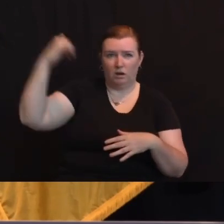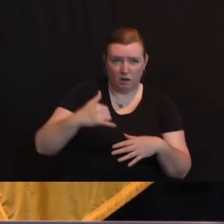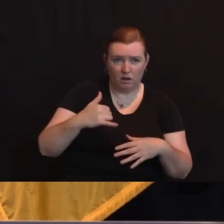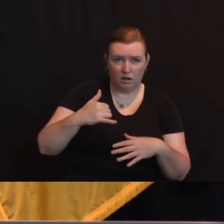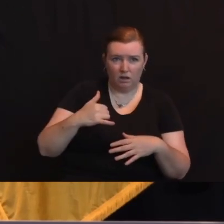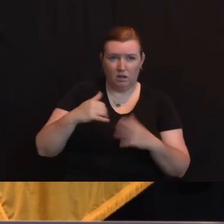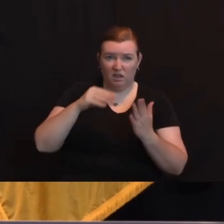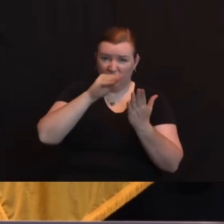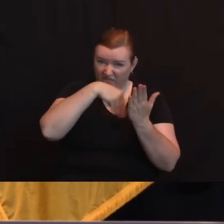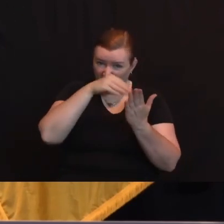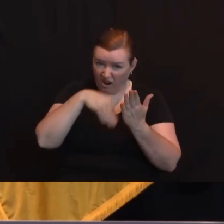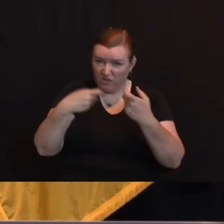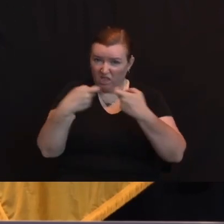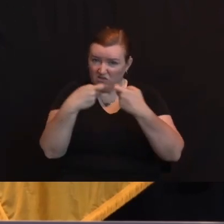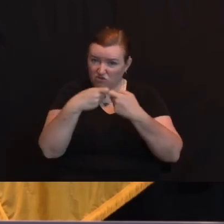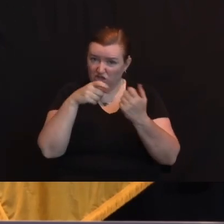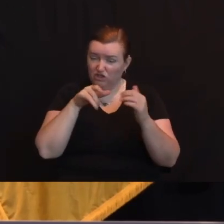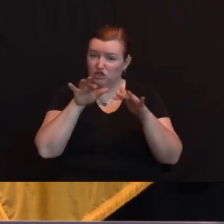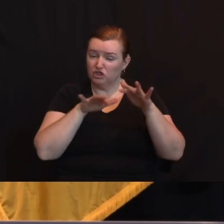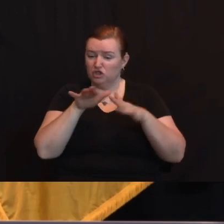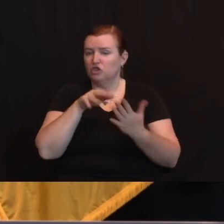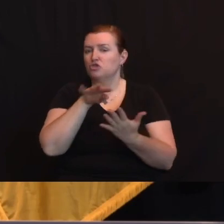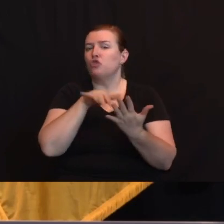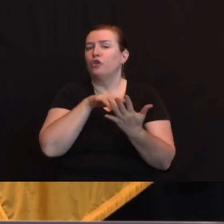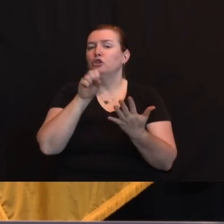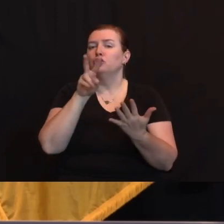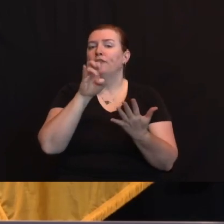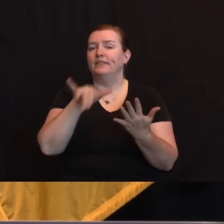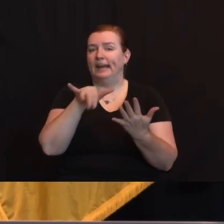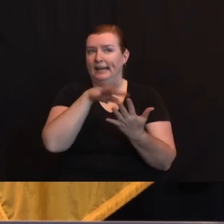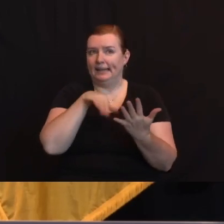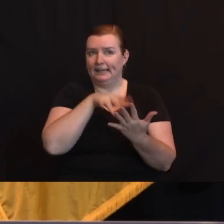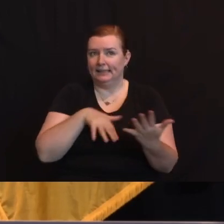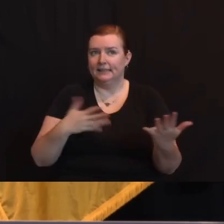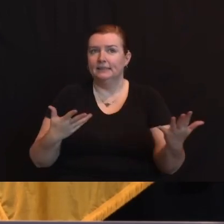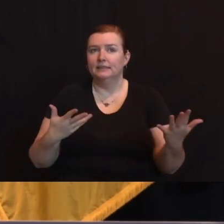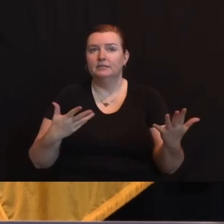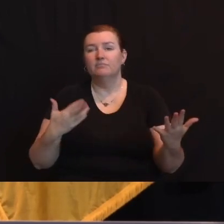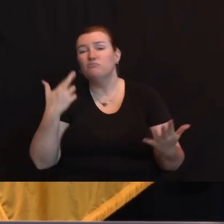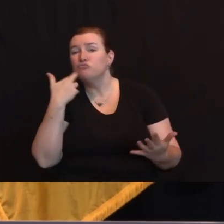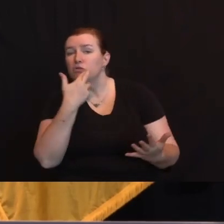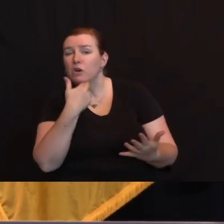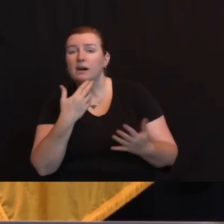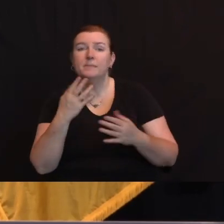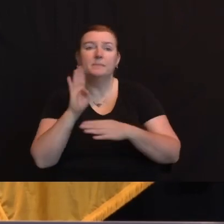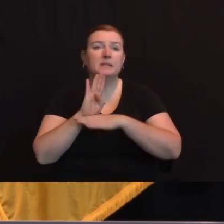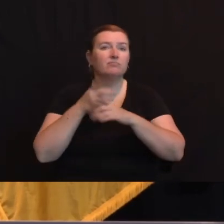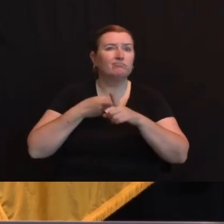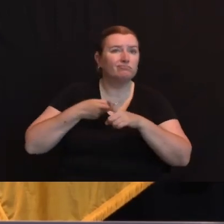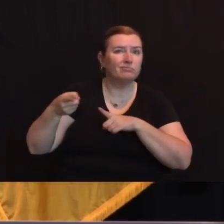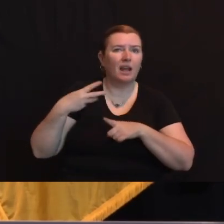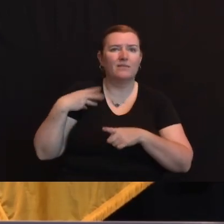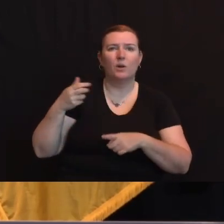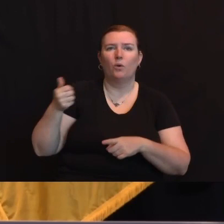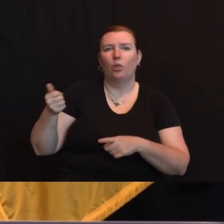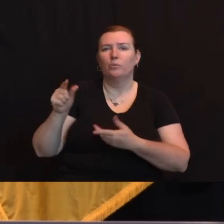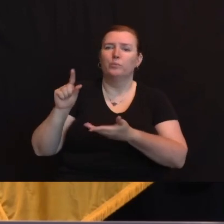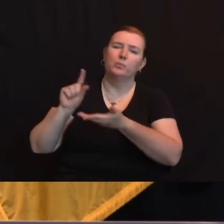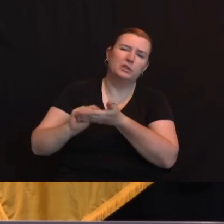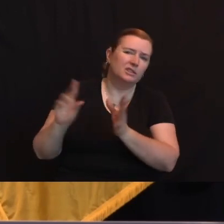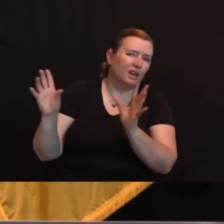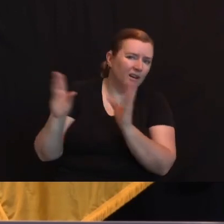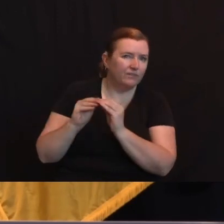survey? Last, the Restaurant and Hospitality Association said at a press conference today that dining in restaurants is safer than